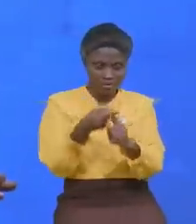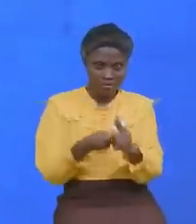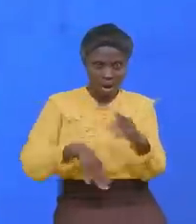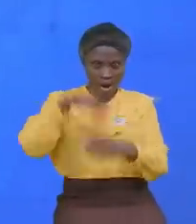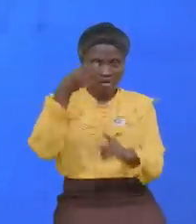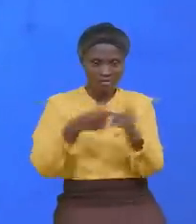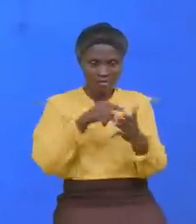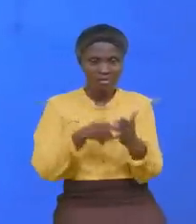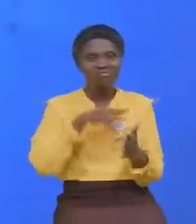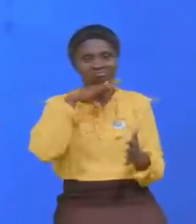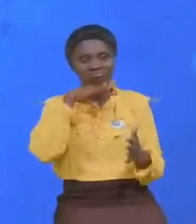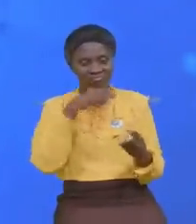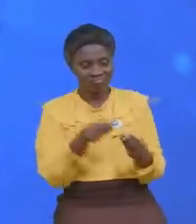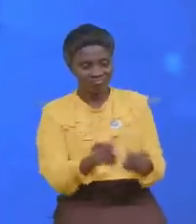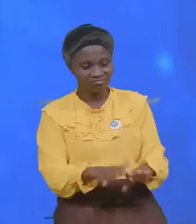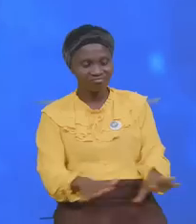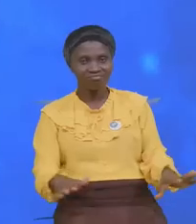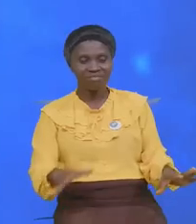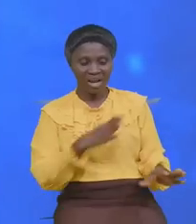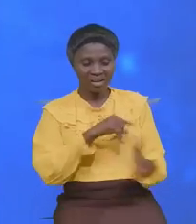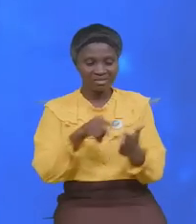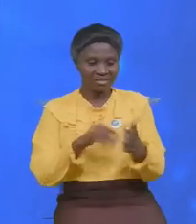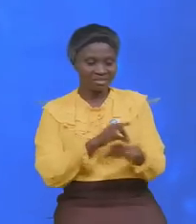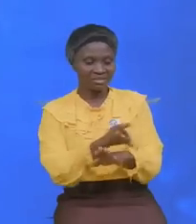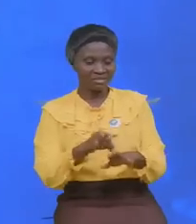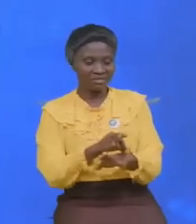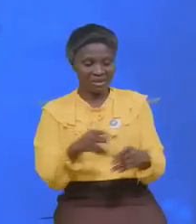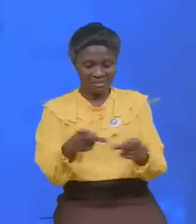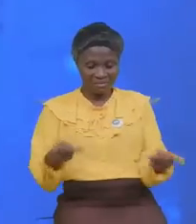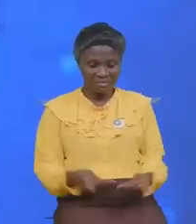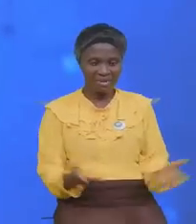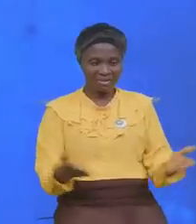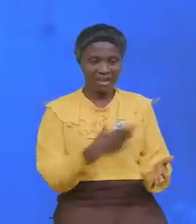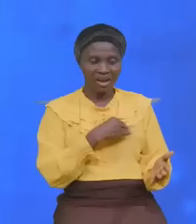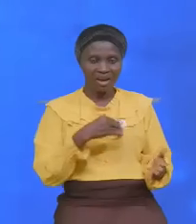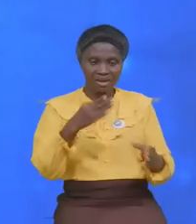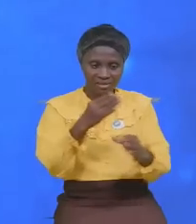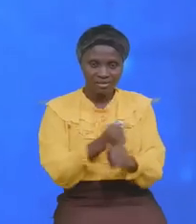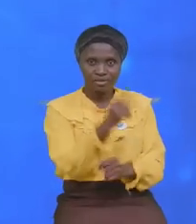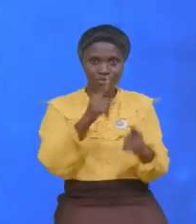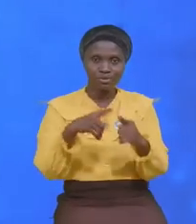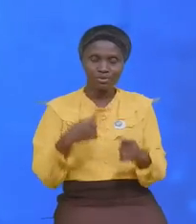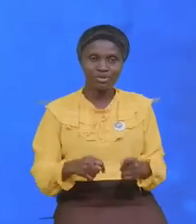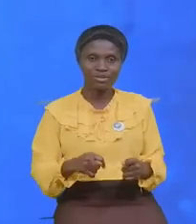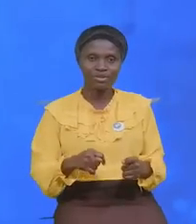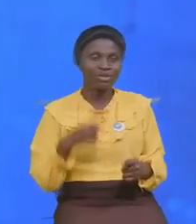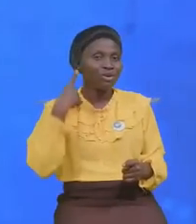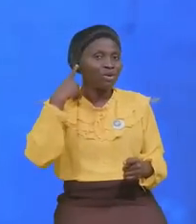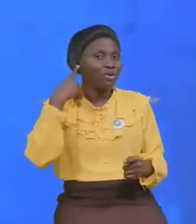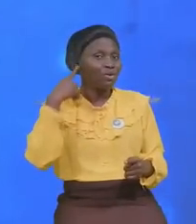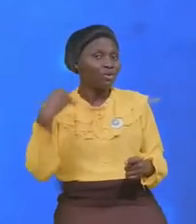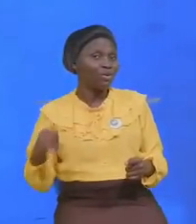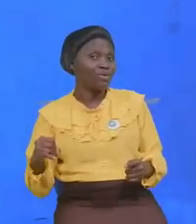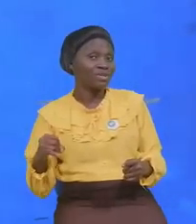ground and field and place and take you to the golden city, heaven, so